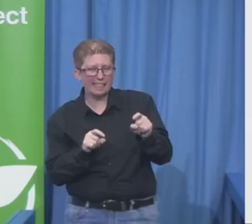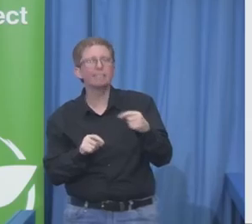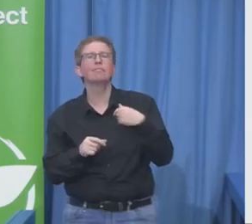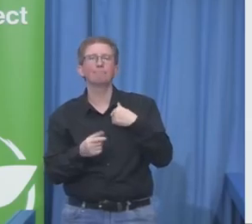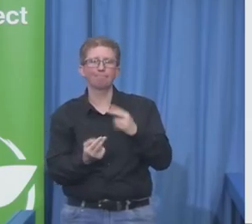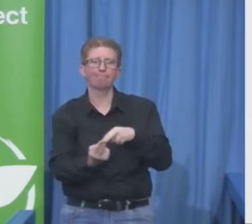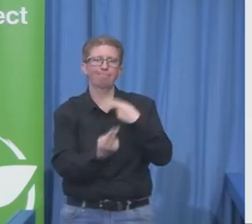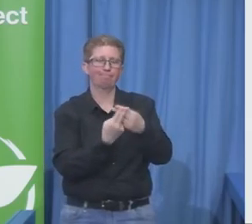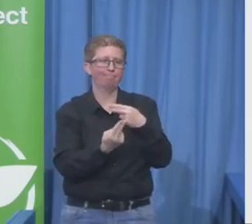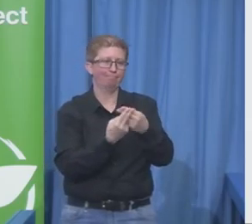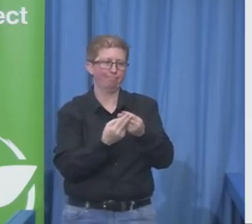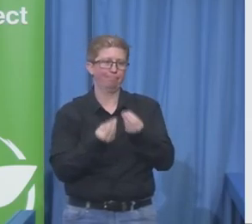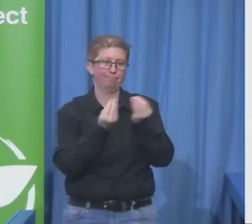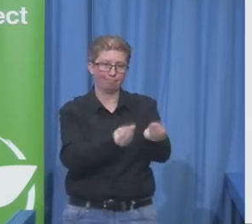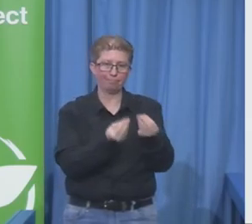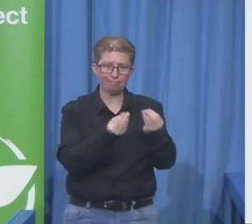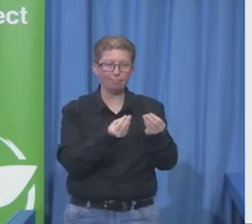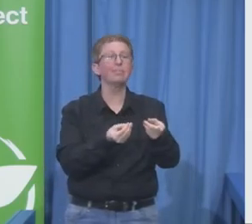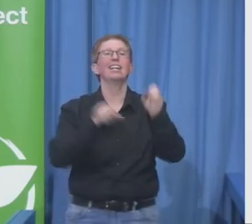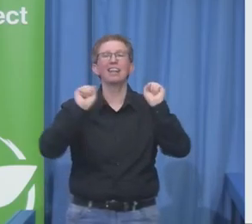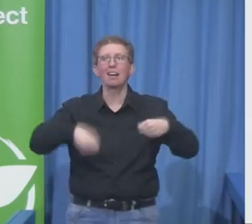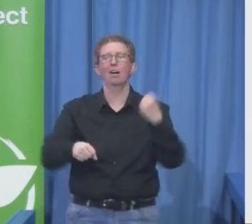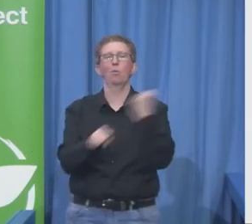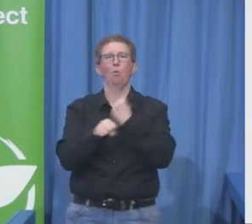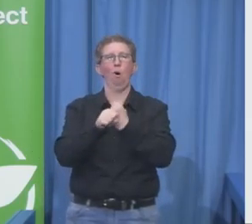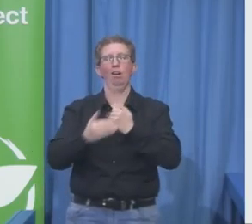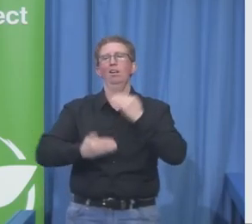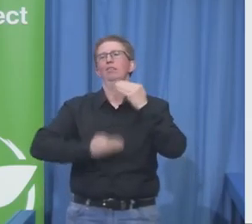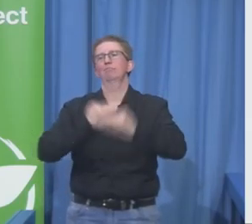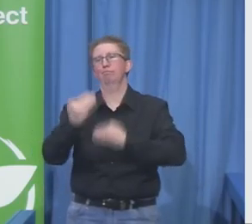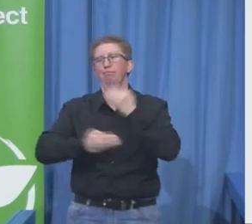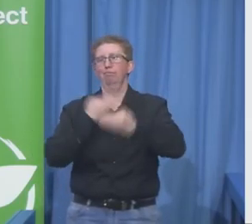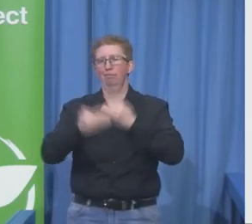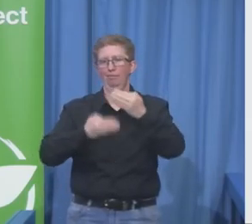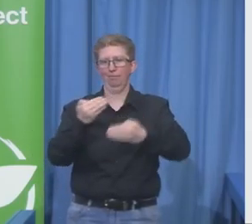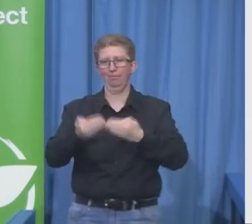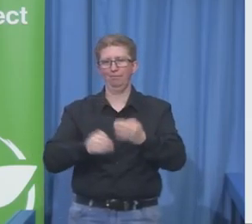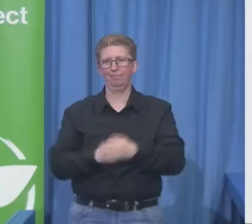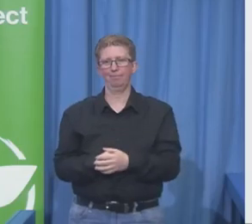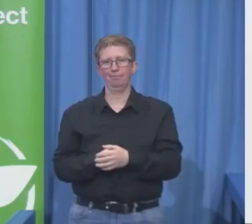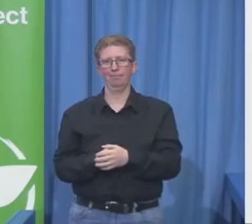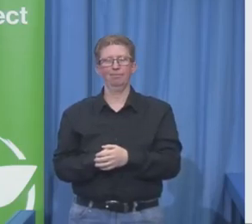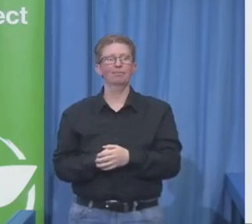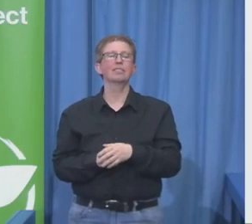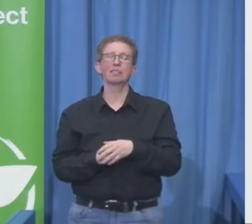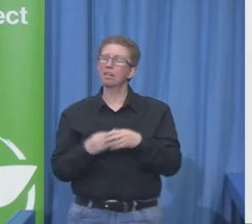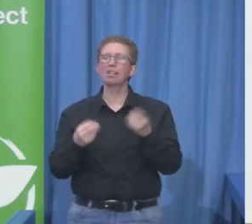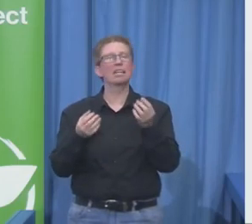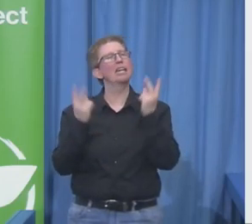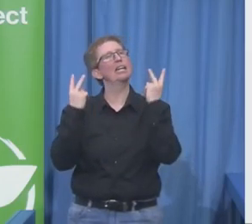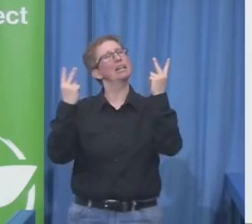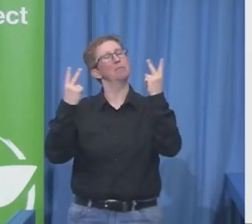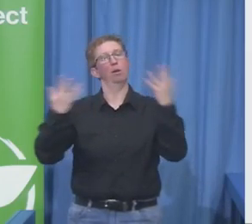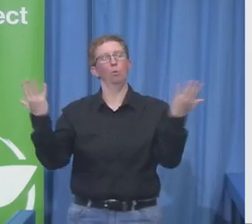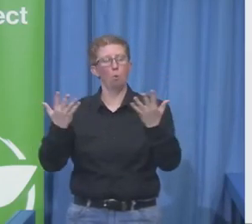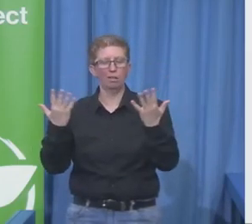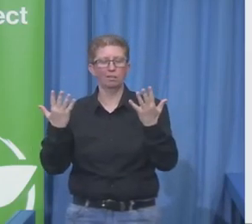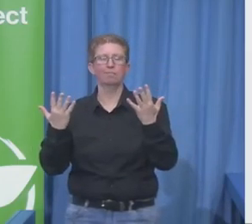employee. And now we have graduated to a technology that lends itself to be inclusive by default. So